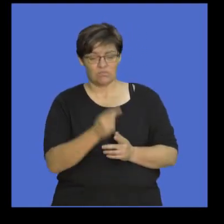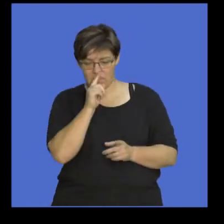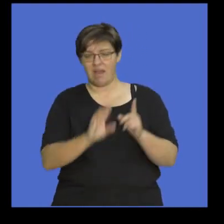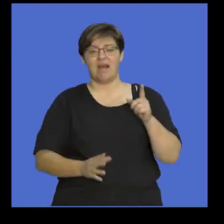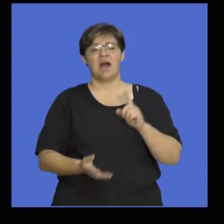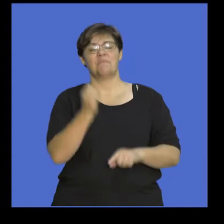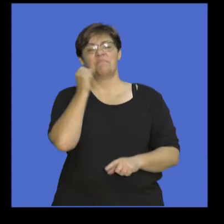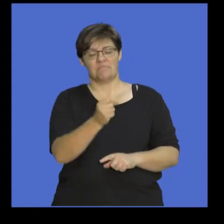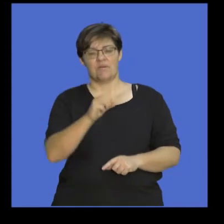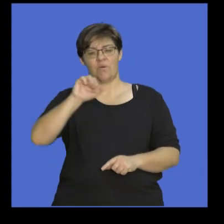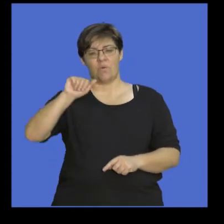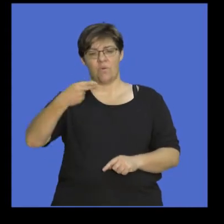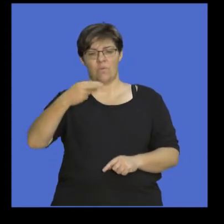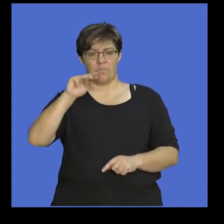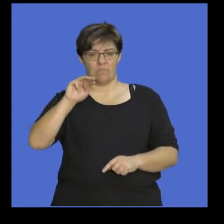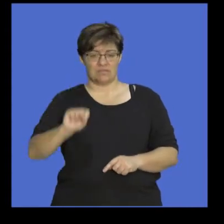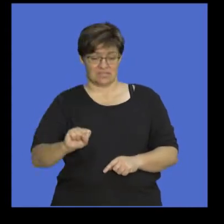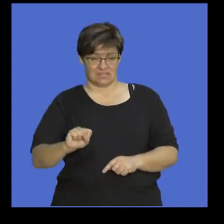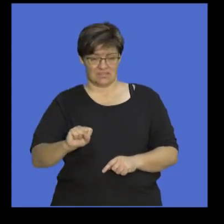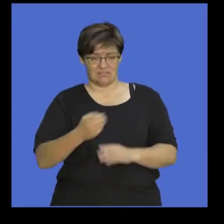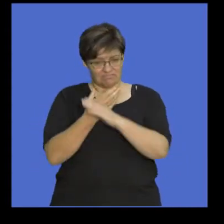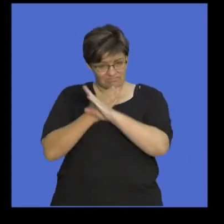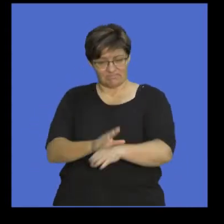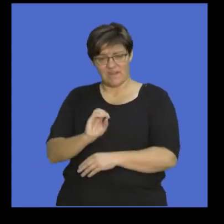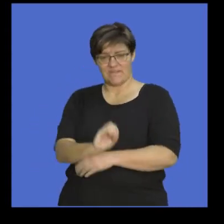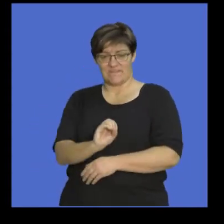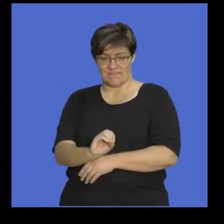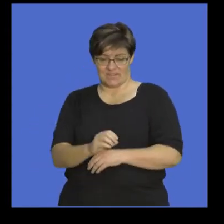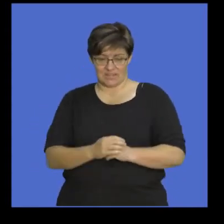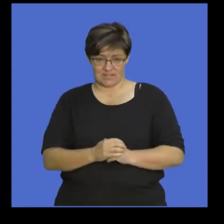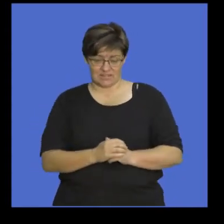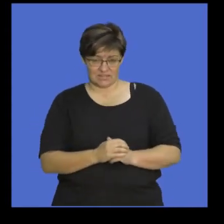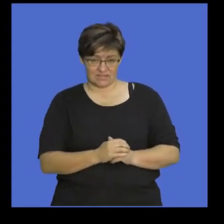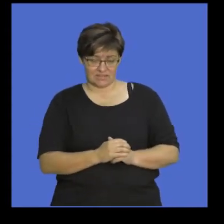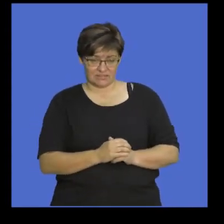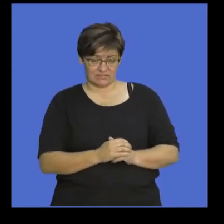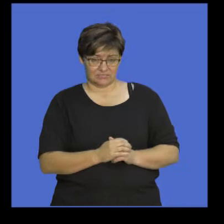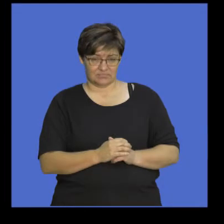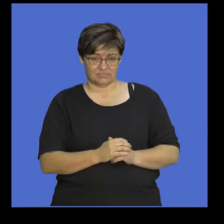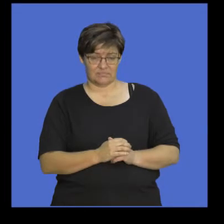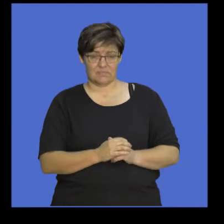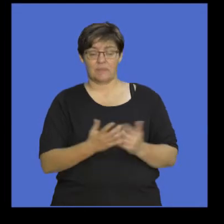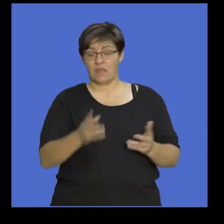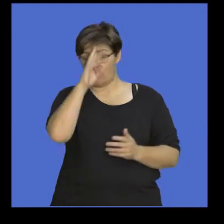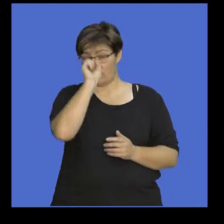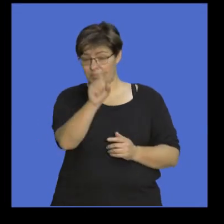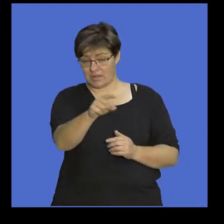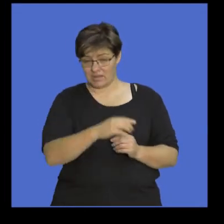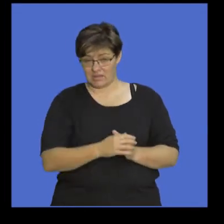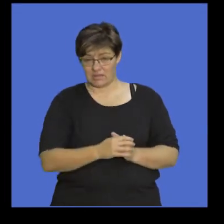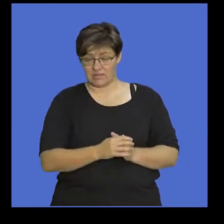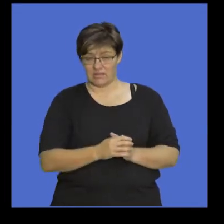able to determine how many ohms of resistance a particular component offers in a circuit. And